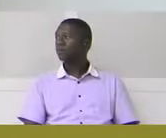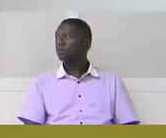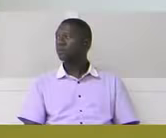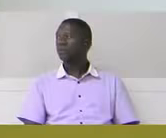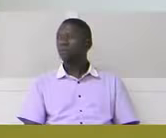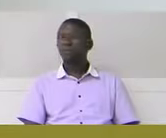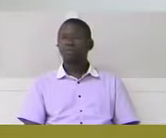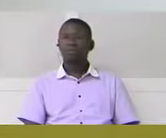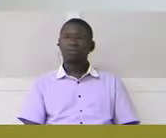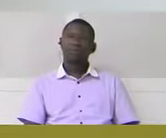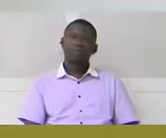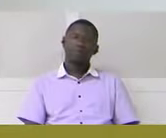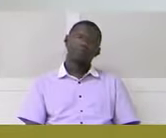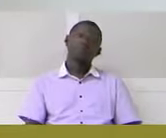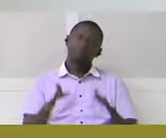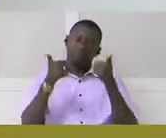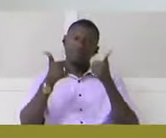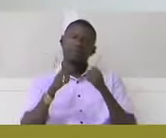Fine.